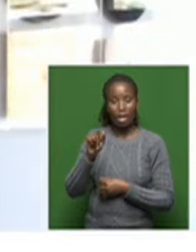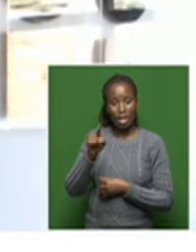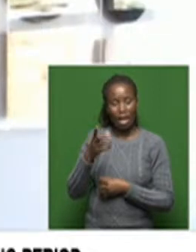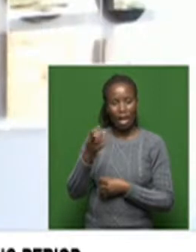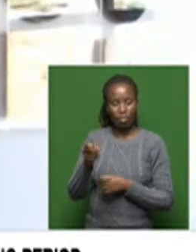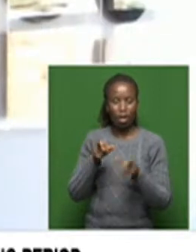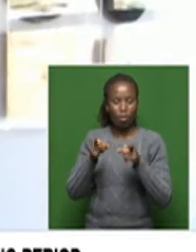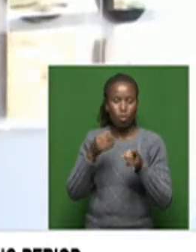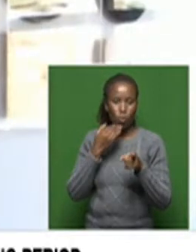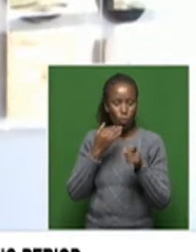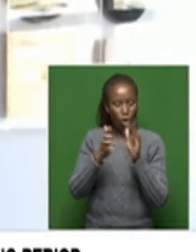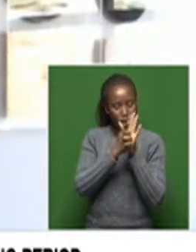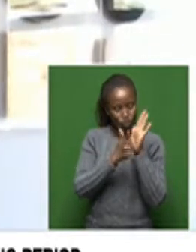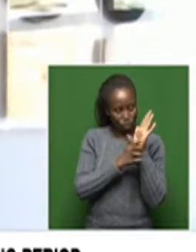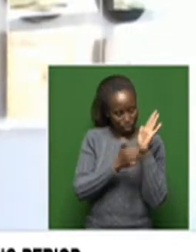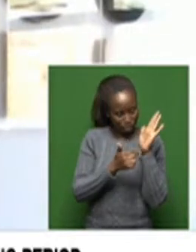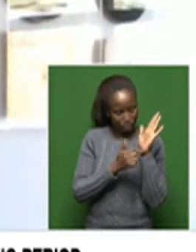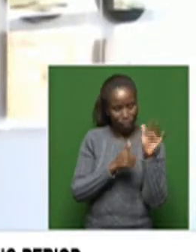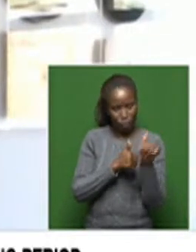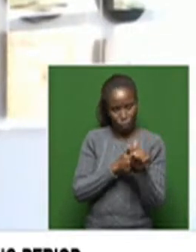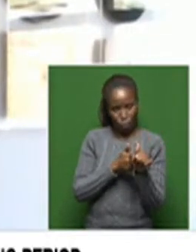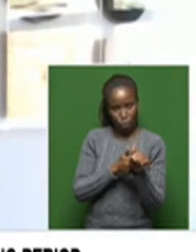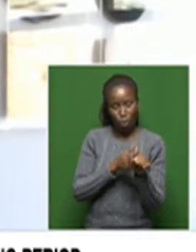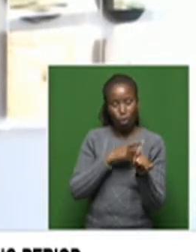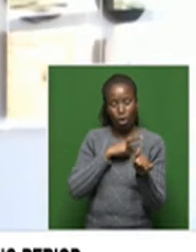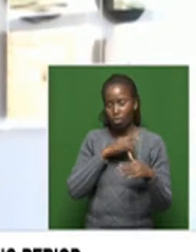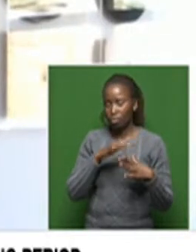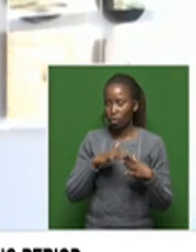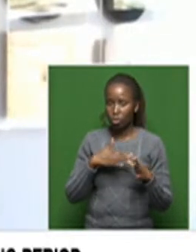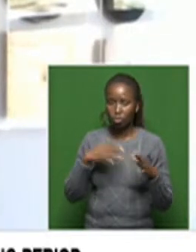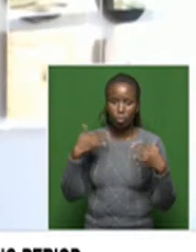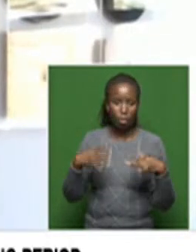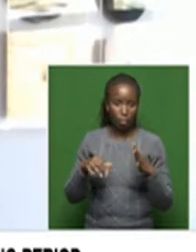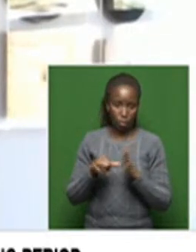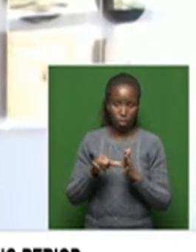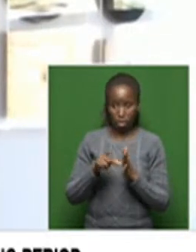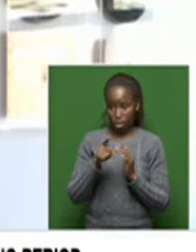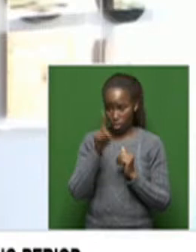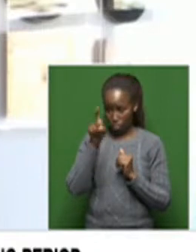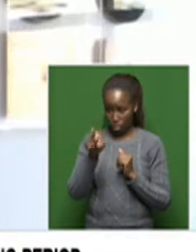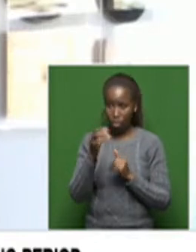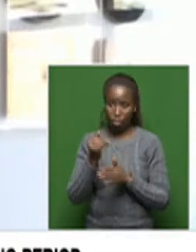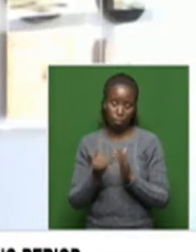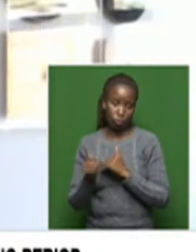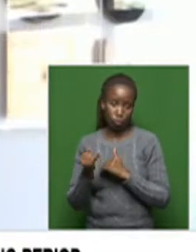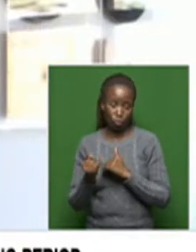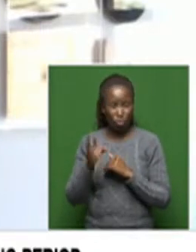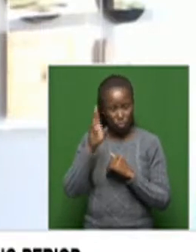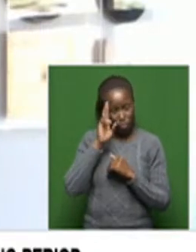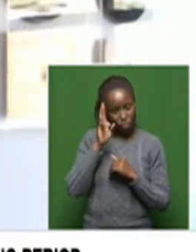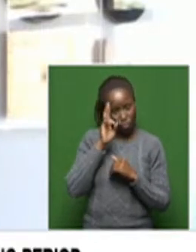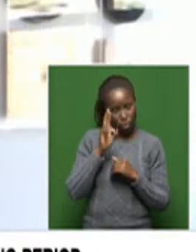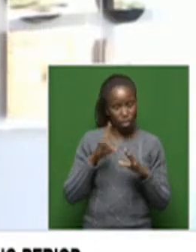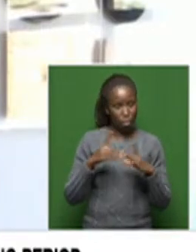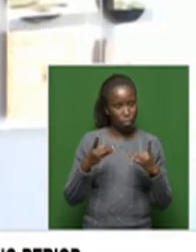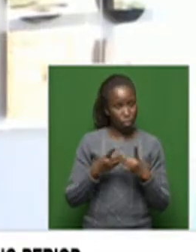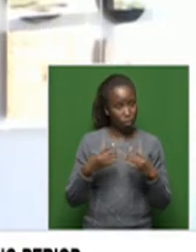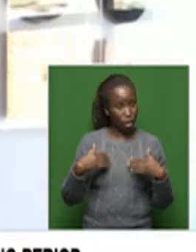legislation is because it's very important that they're independent. We can all recognize that departments of